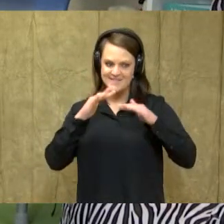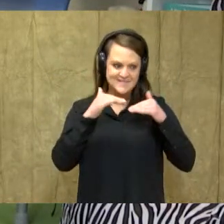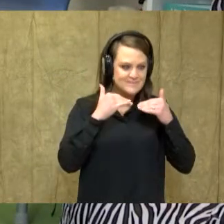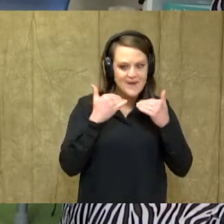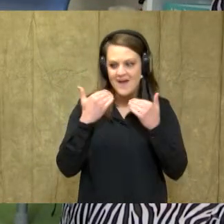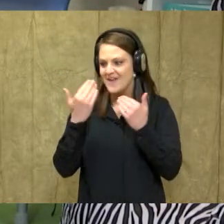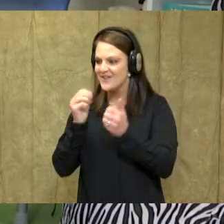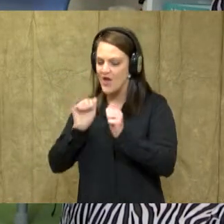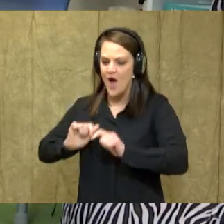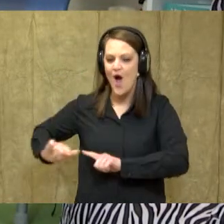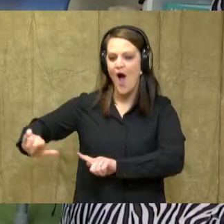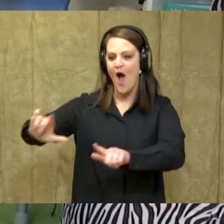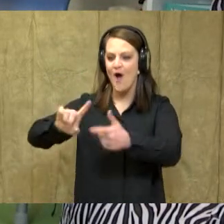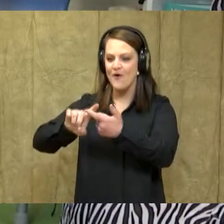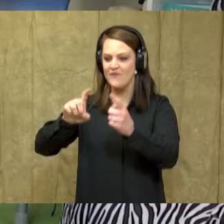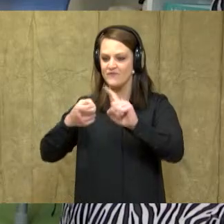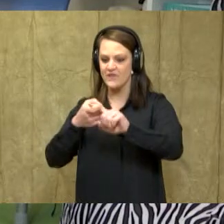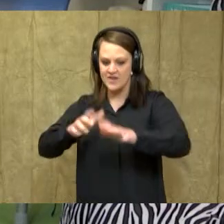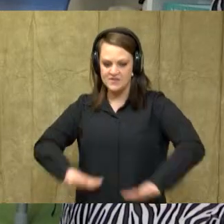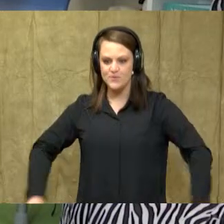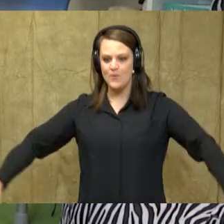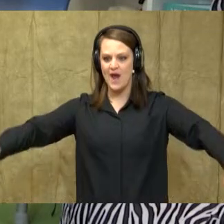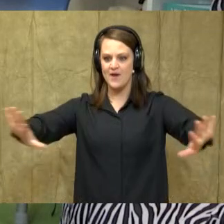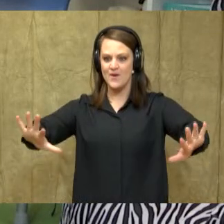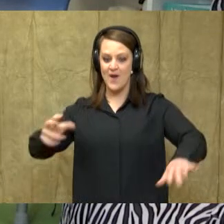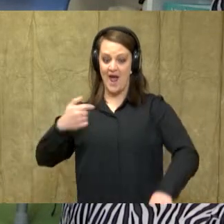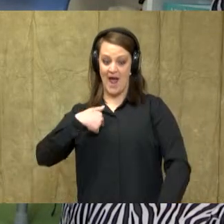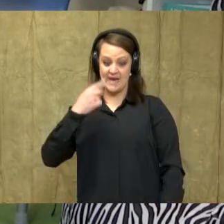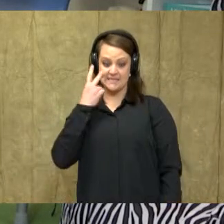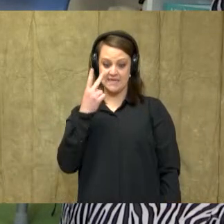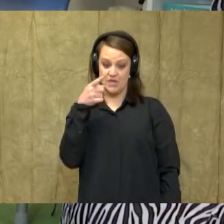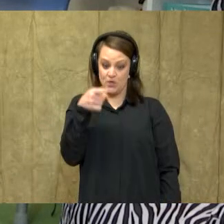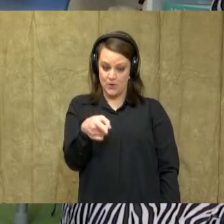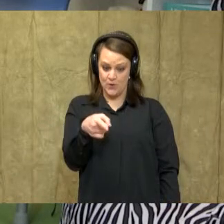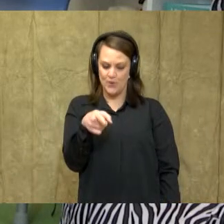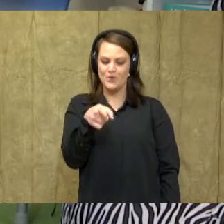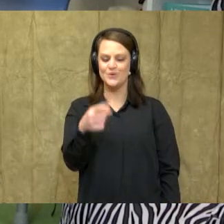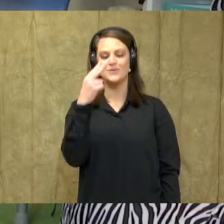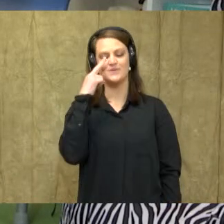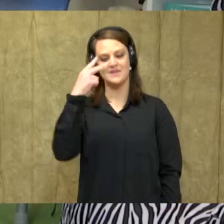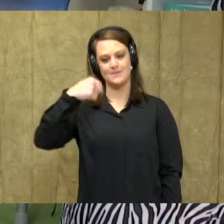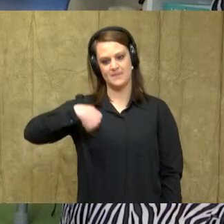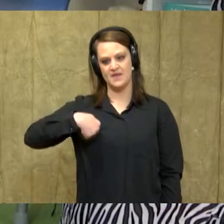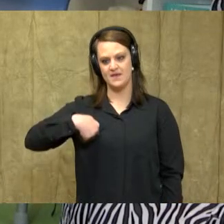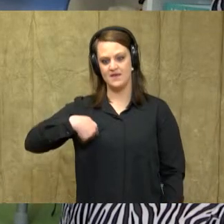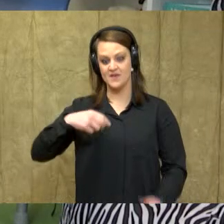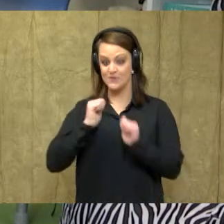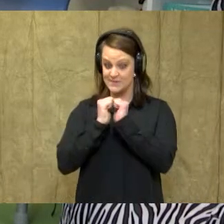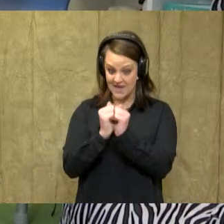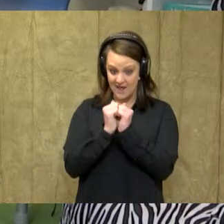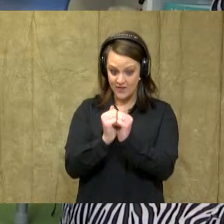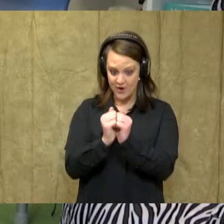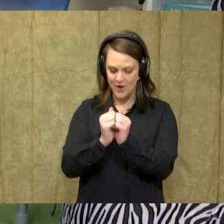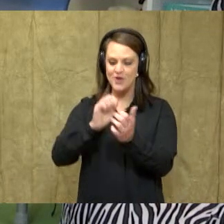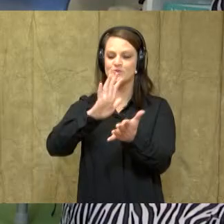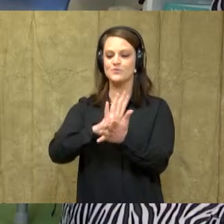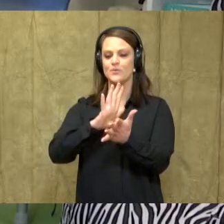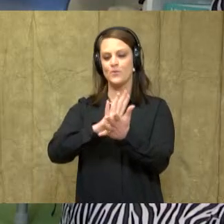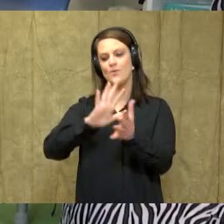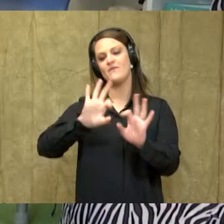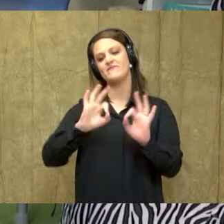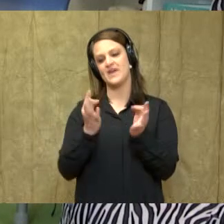to all my friends around. I see you, and you see me. Together, we make a school